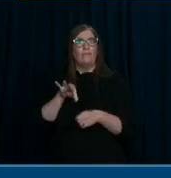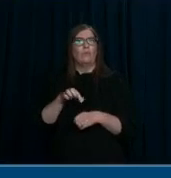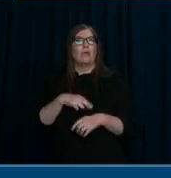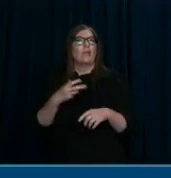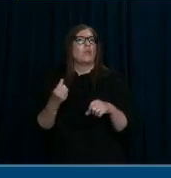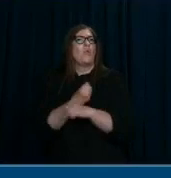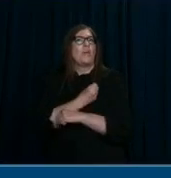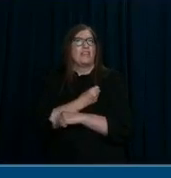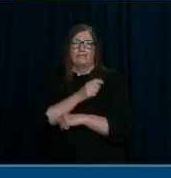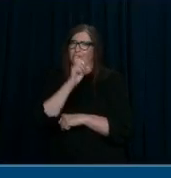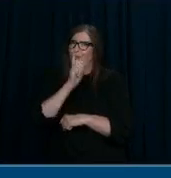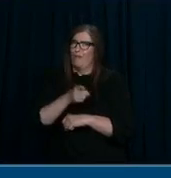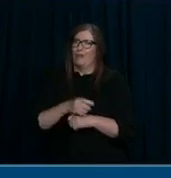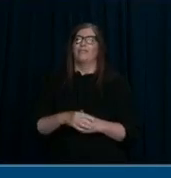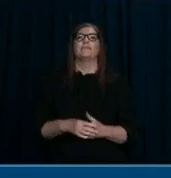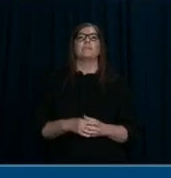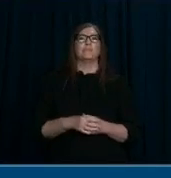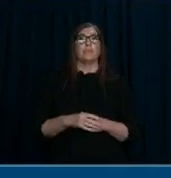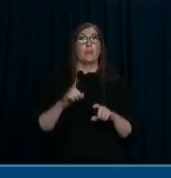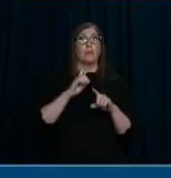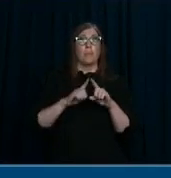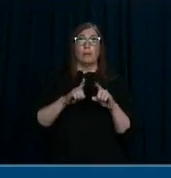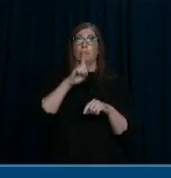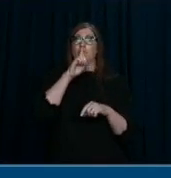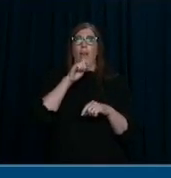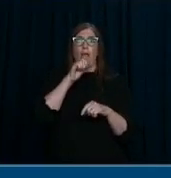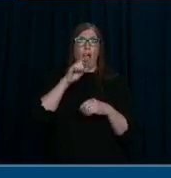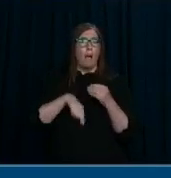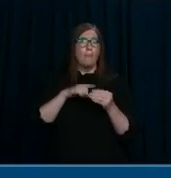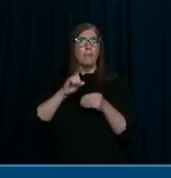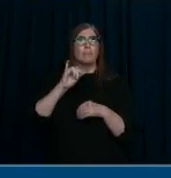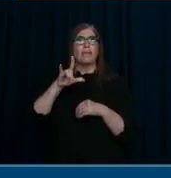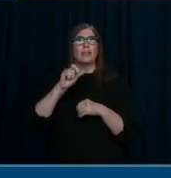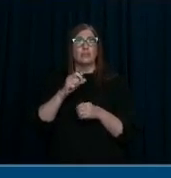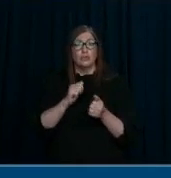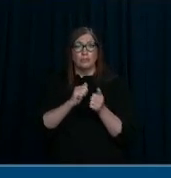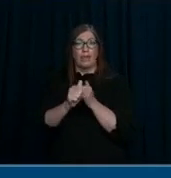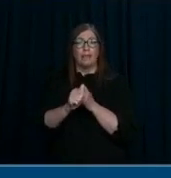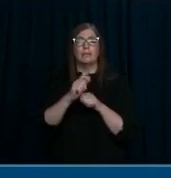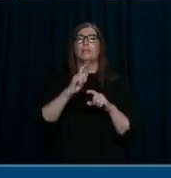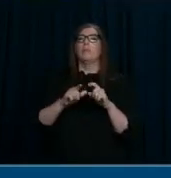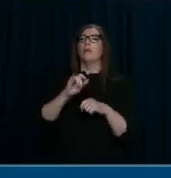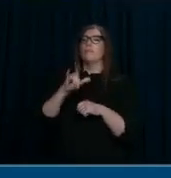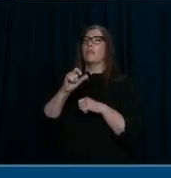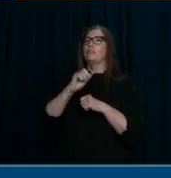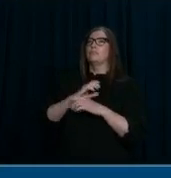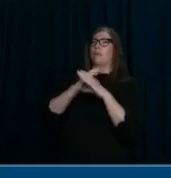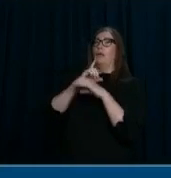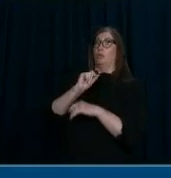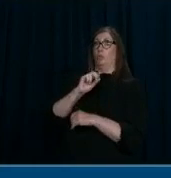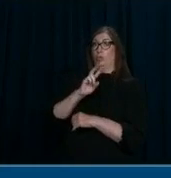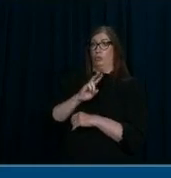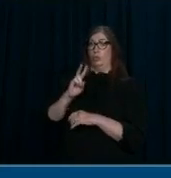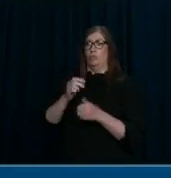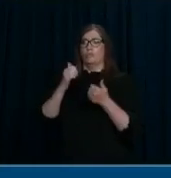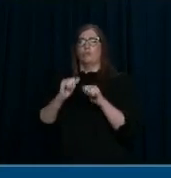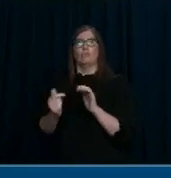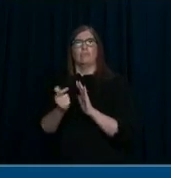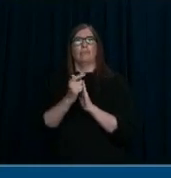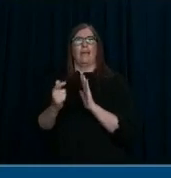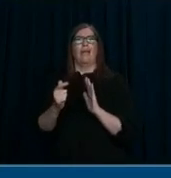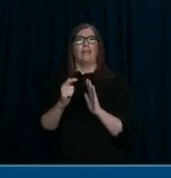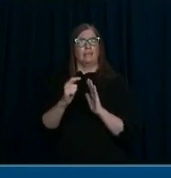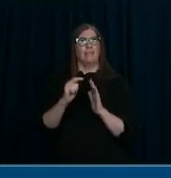in a landslide. But it's not just about the bills you pass, it's about the bills you block. In 2022, there was an effort to ban